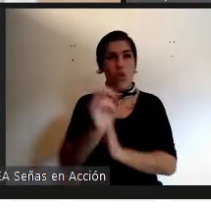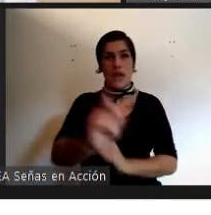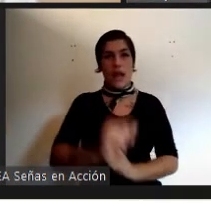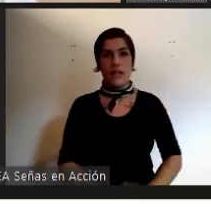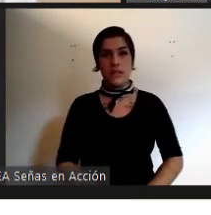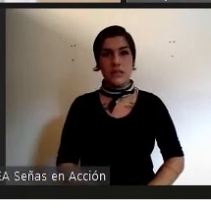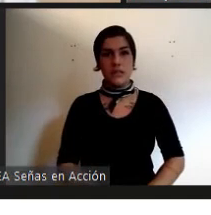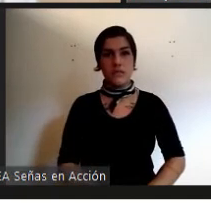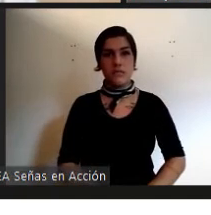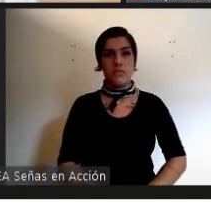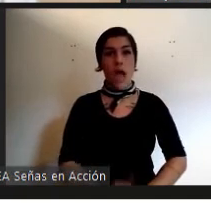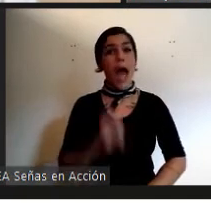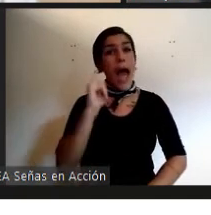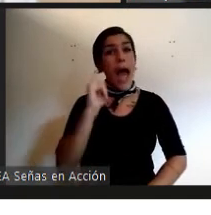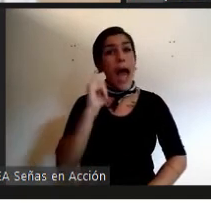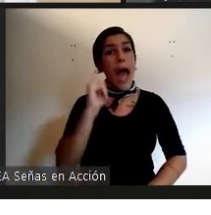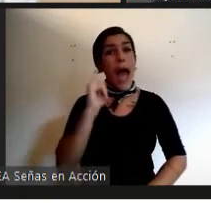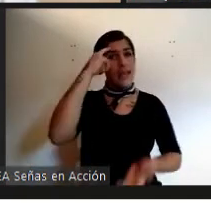press, the